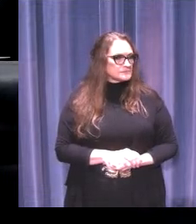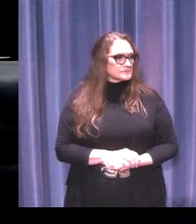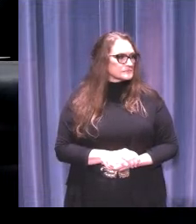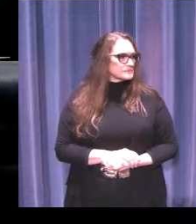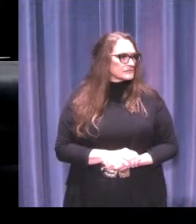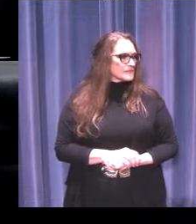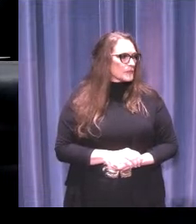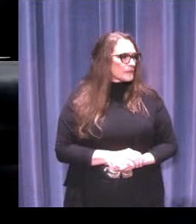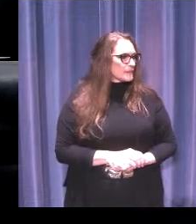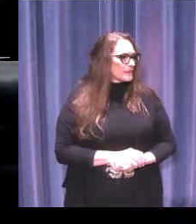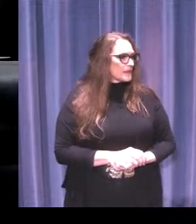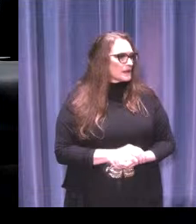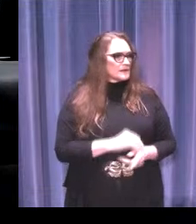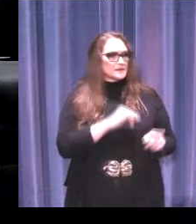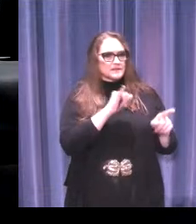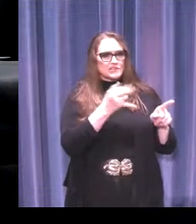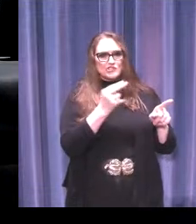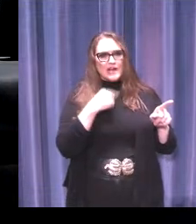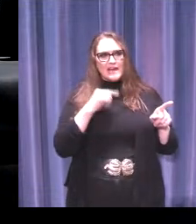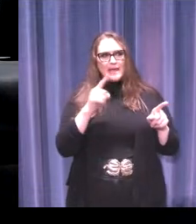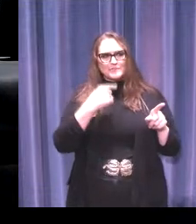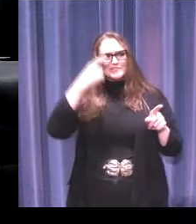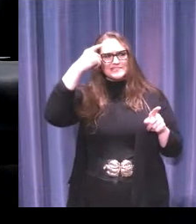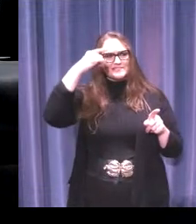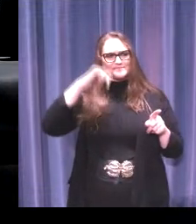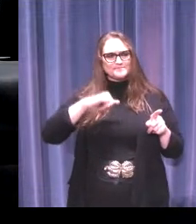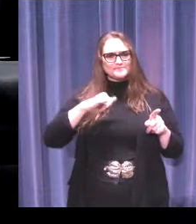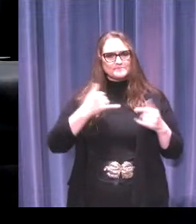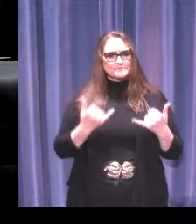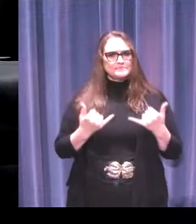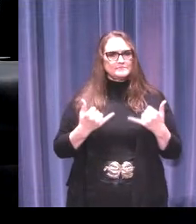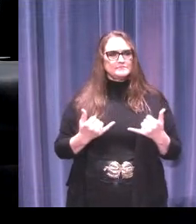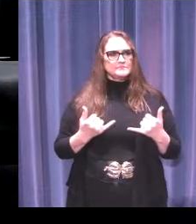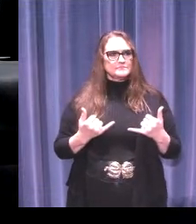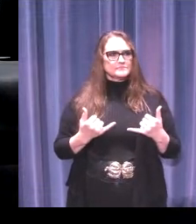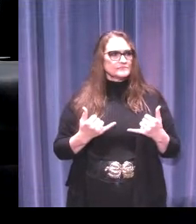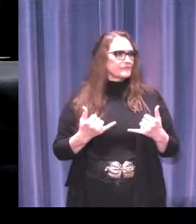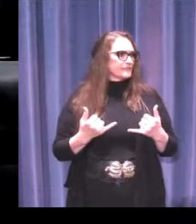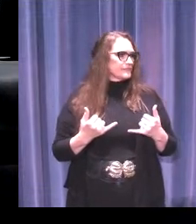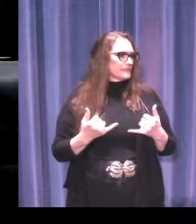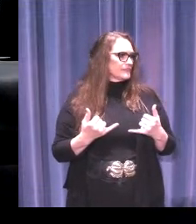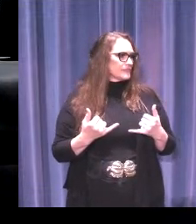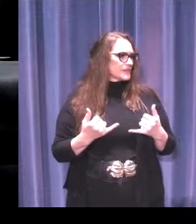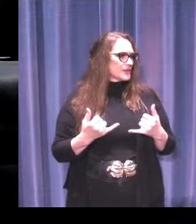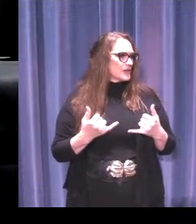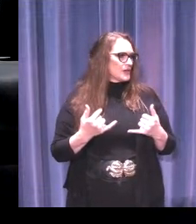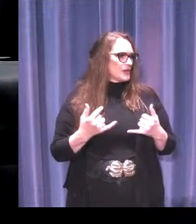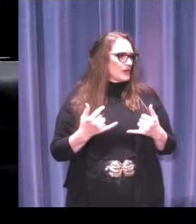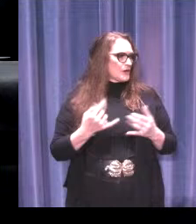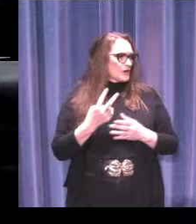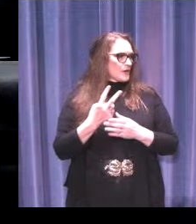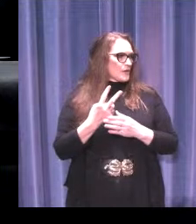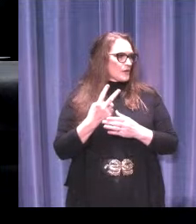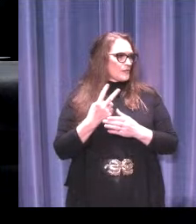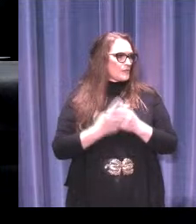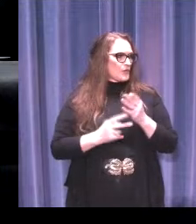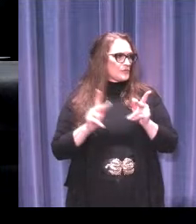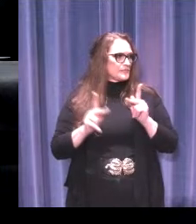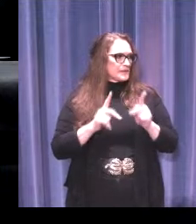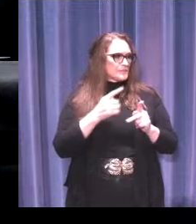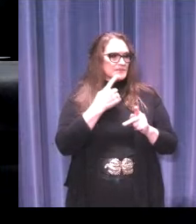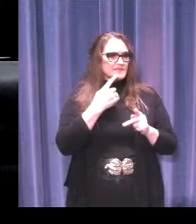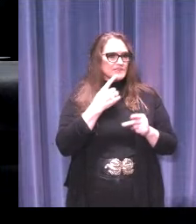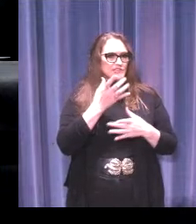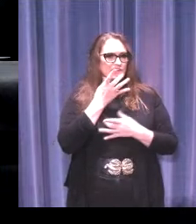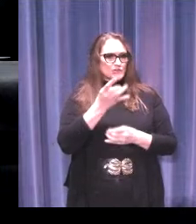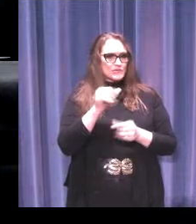I'm just of the mind that right now both parties have stated an interest in